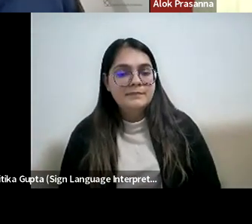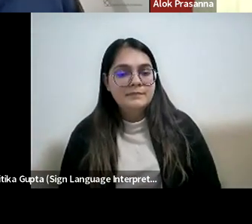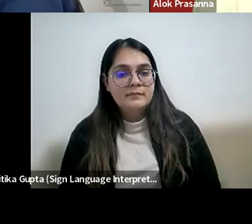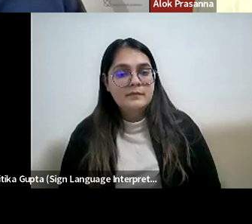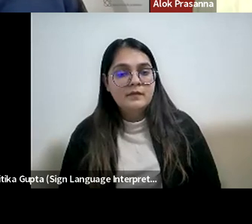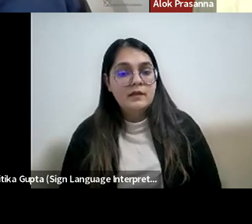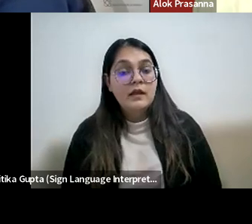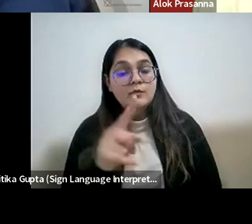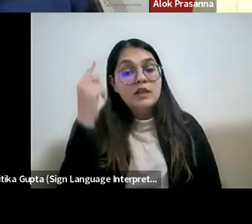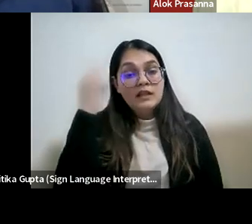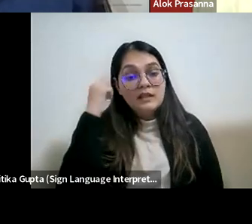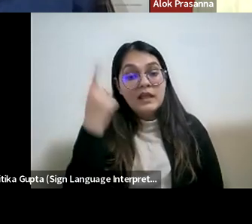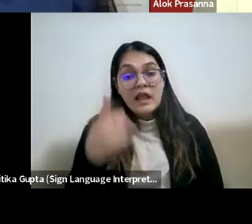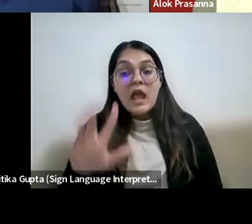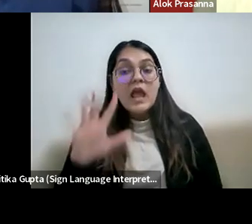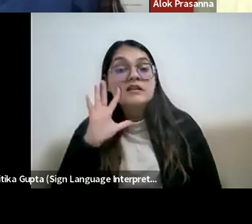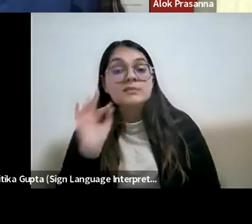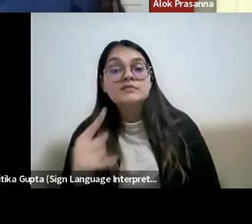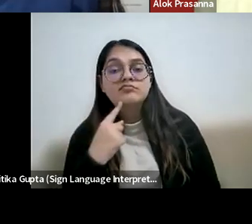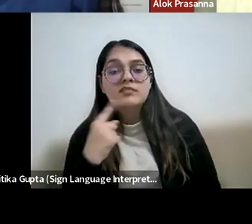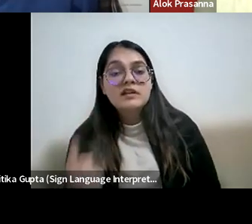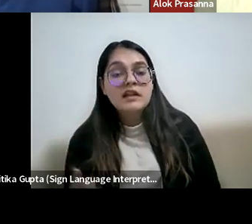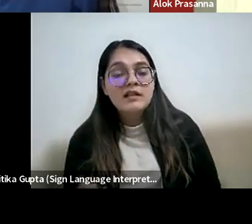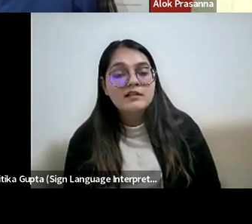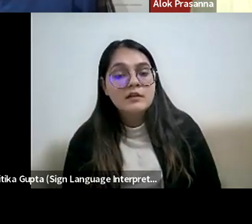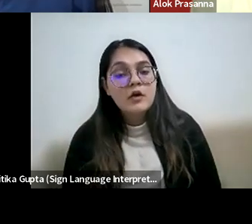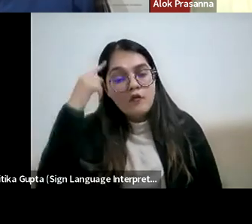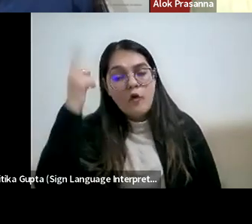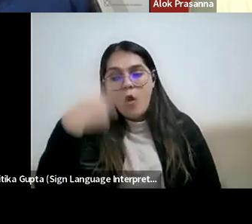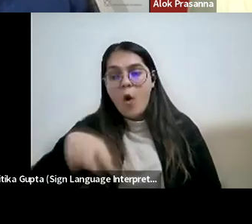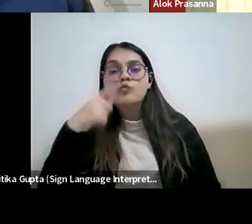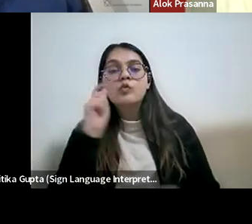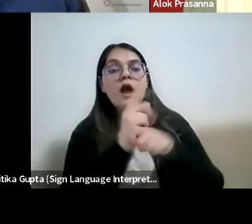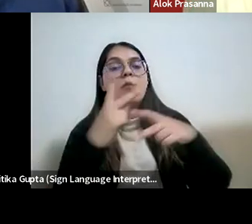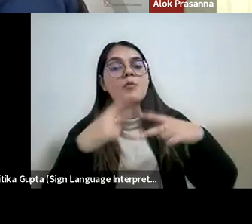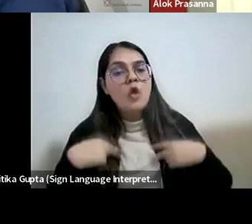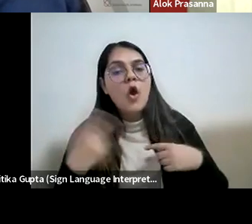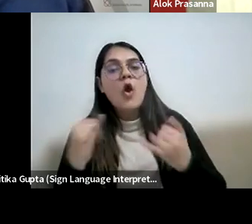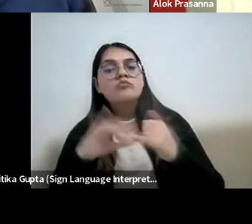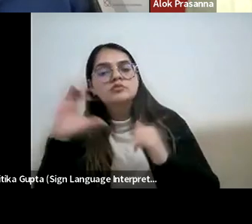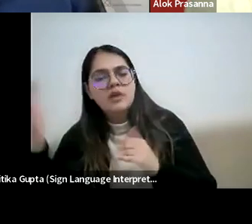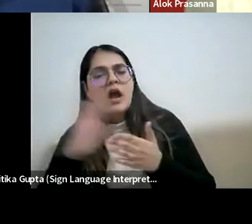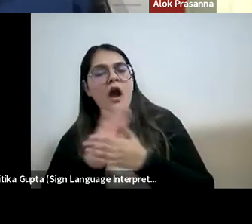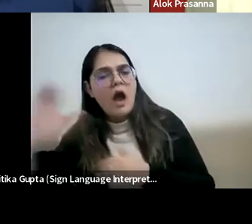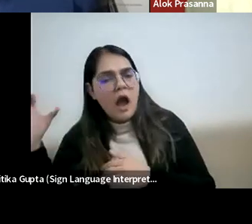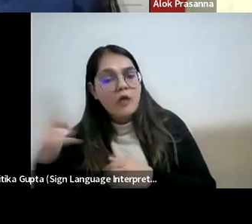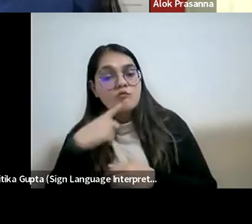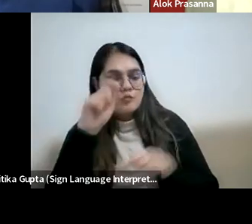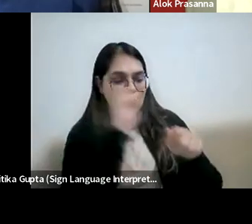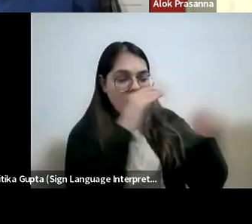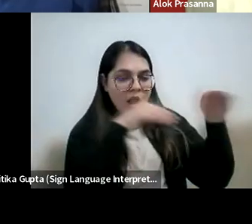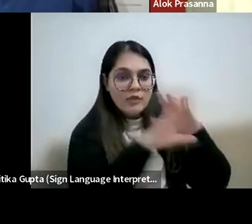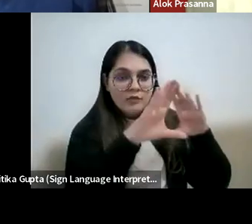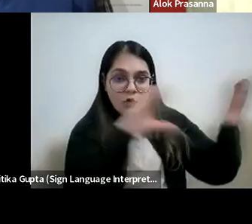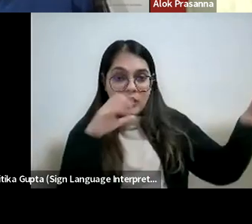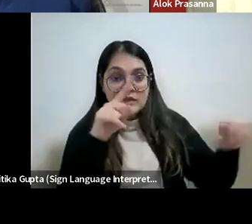what is specifically said is, and this is for the lawyers and the courts who are working the constitution, that the